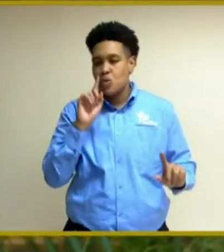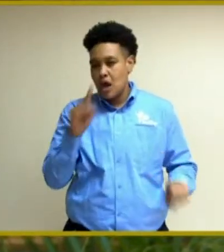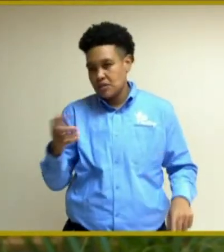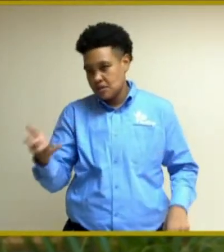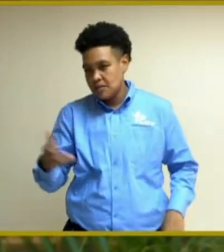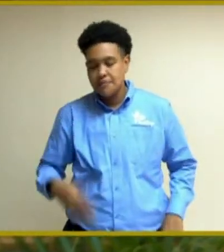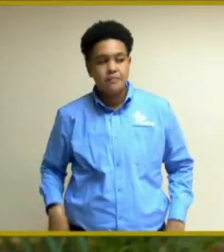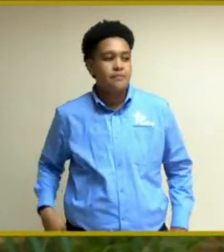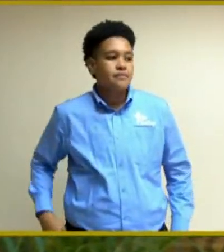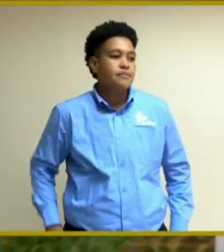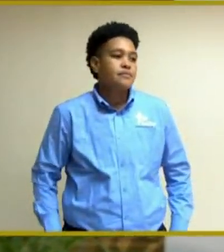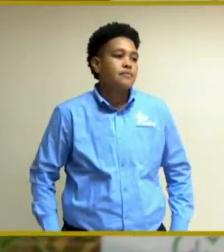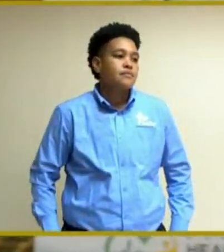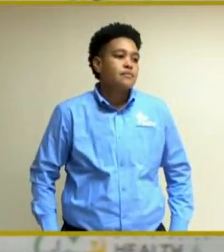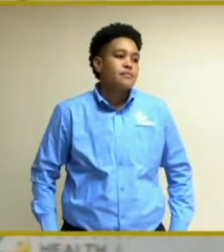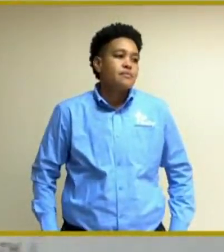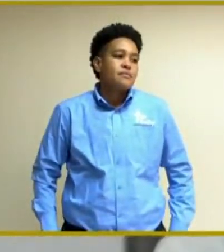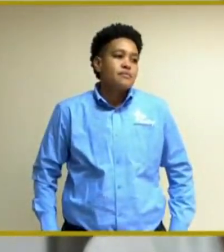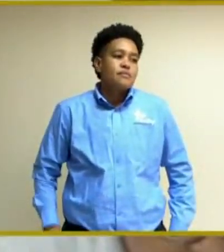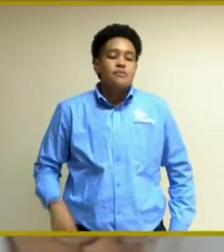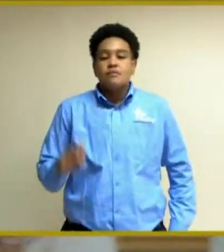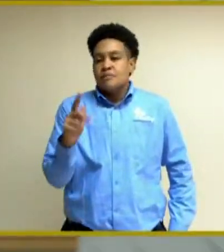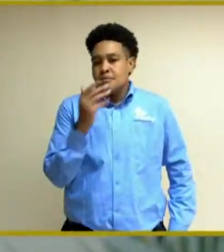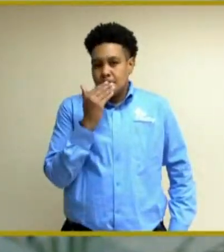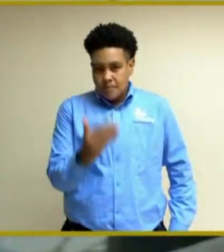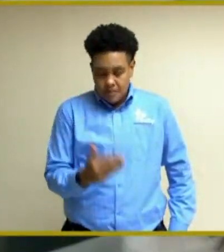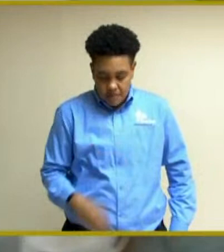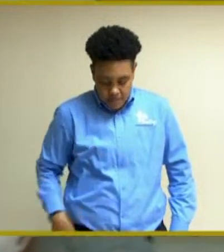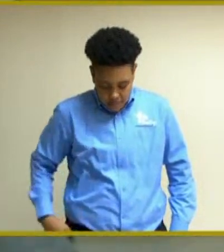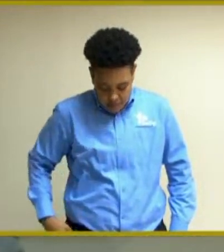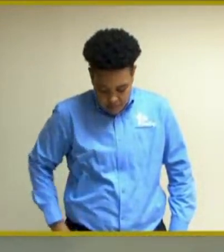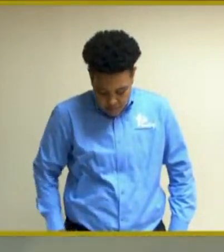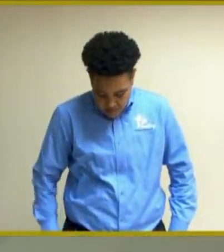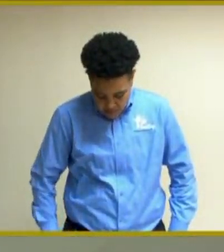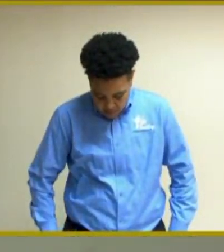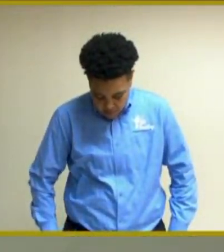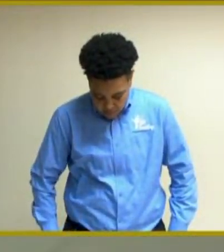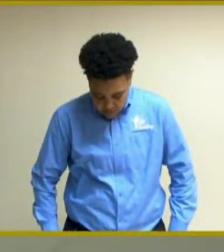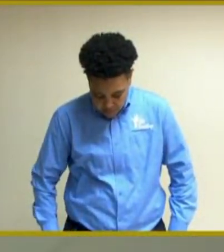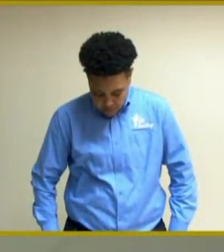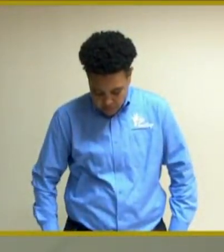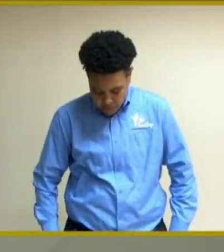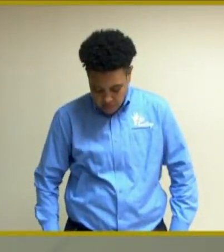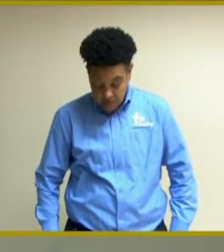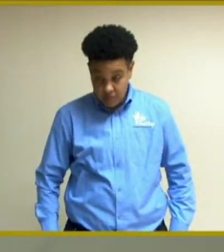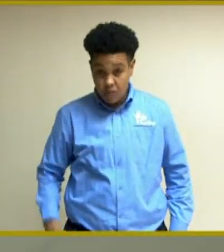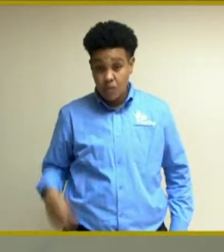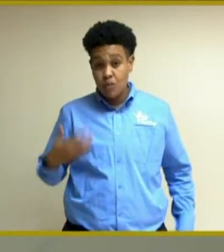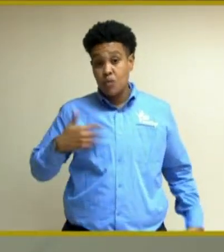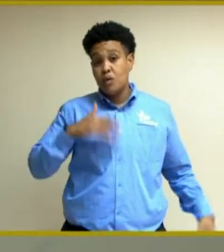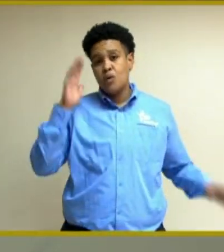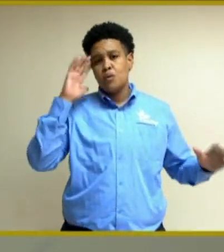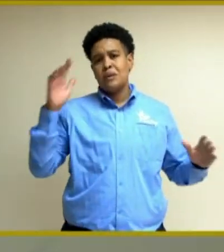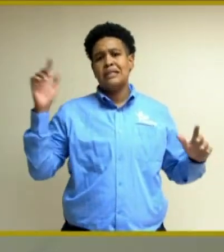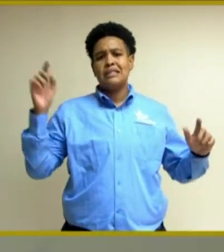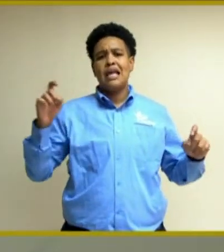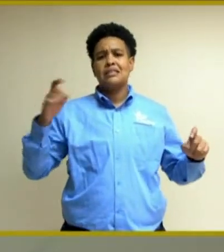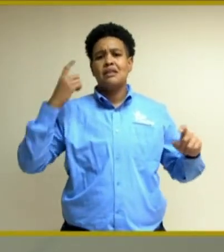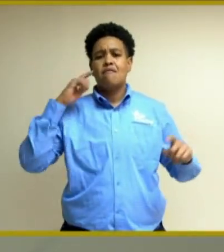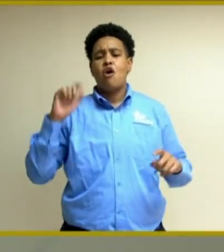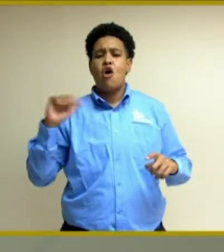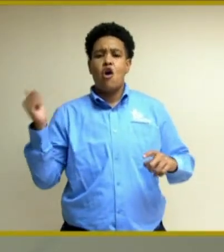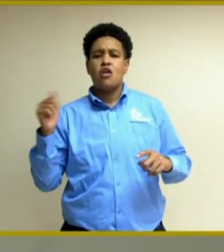one. Okay, thank you. So we will be testing for the